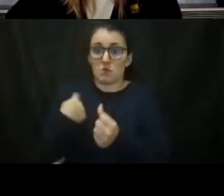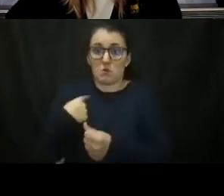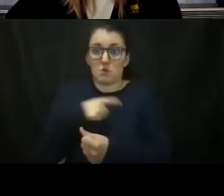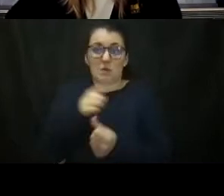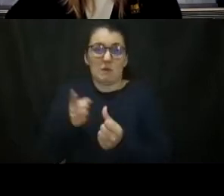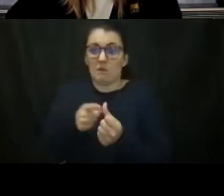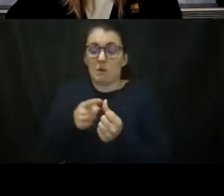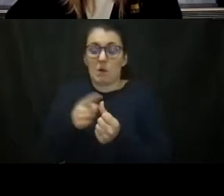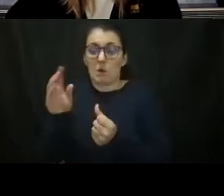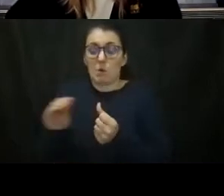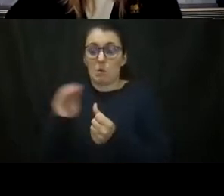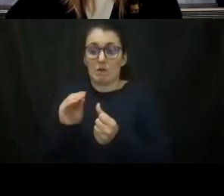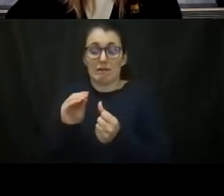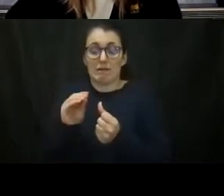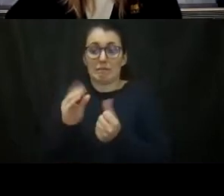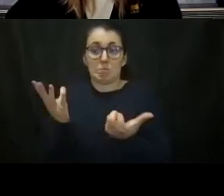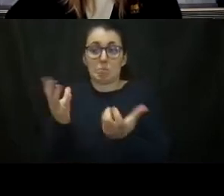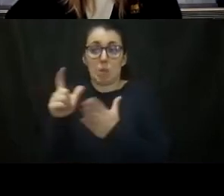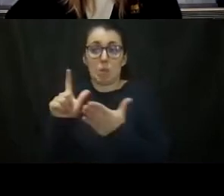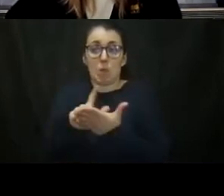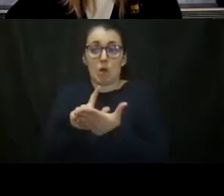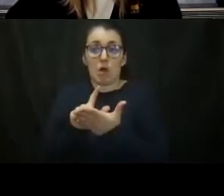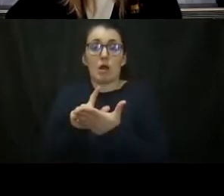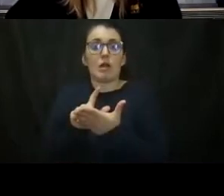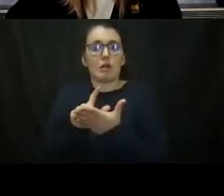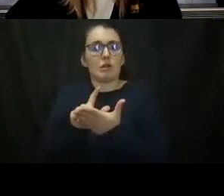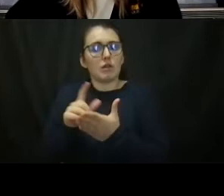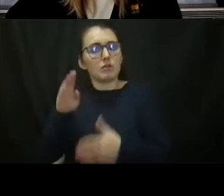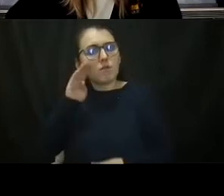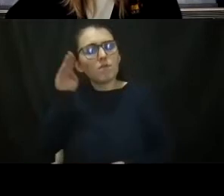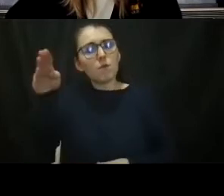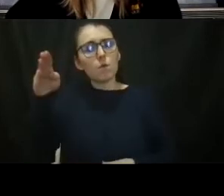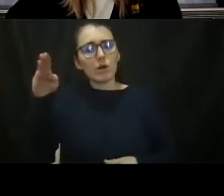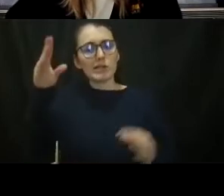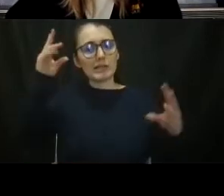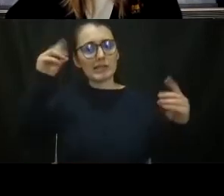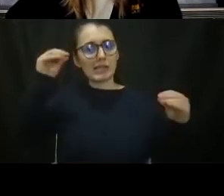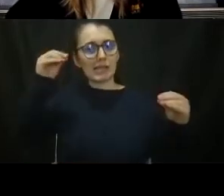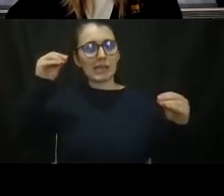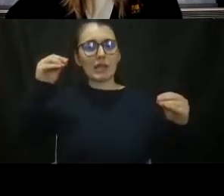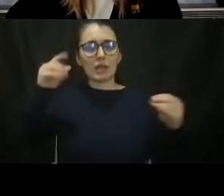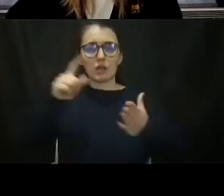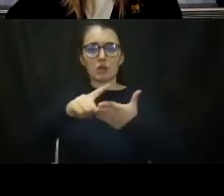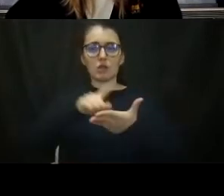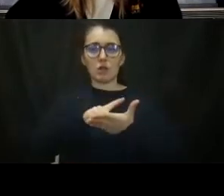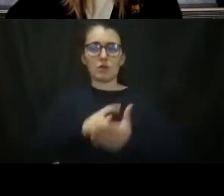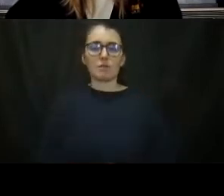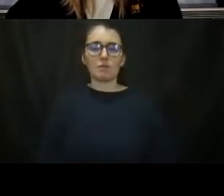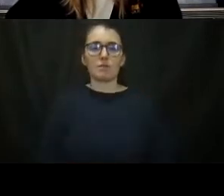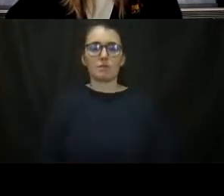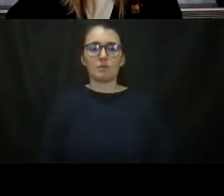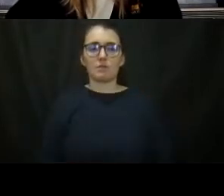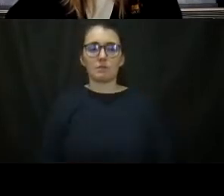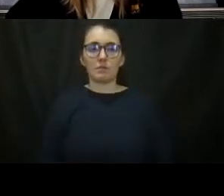to have a law like that. And it was kind of a forward-thinking law at the time. Well, we've talked about two governors. Are you ready to see